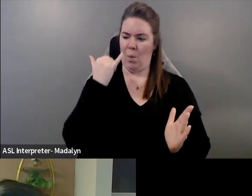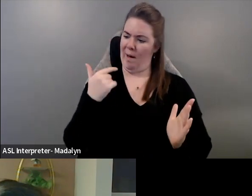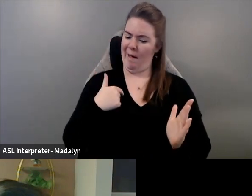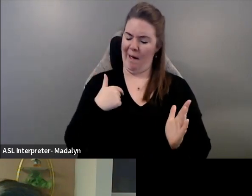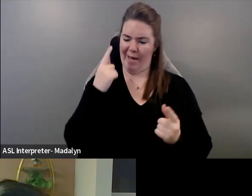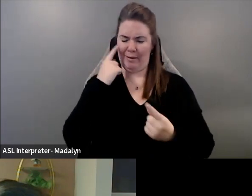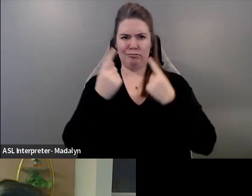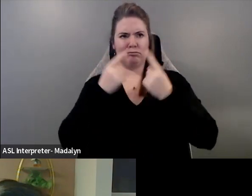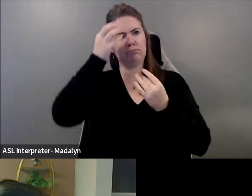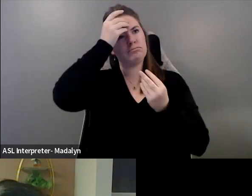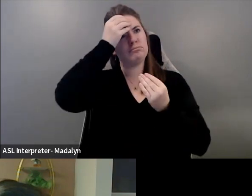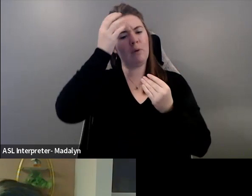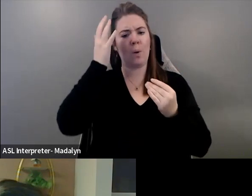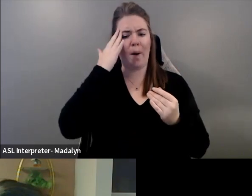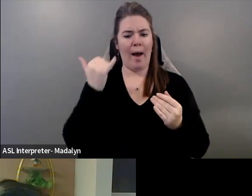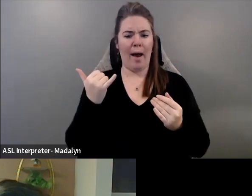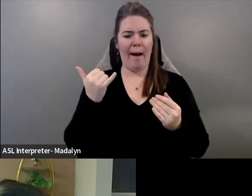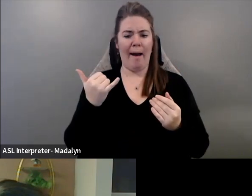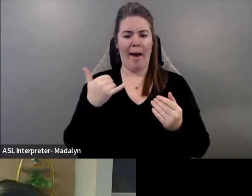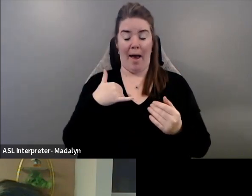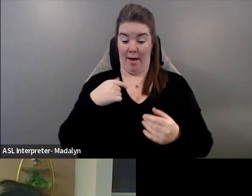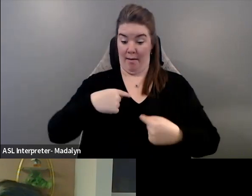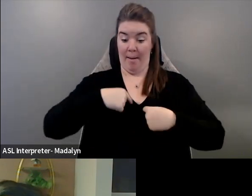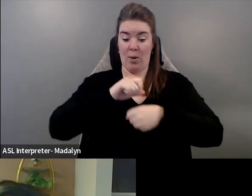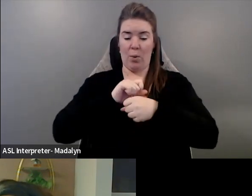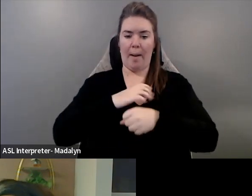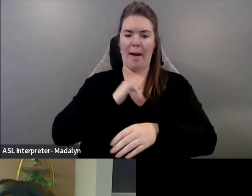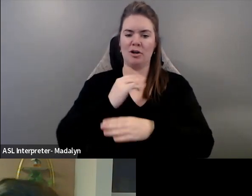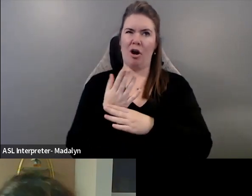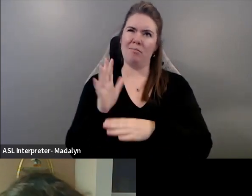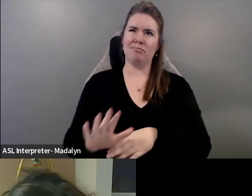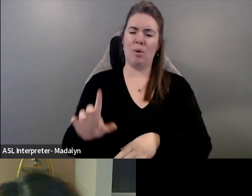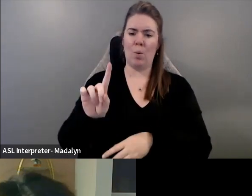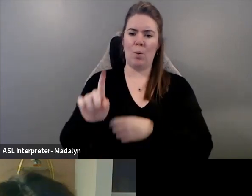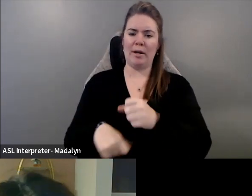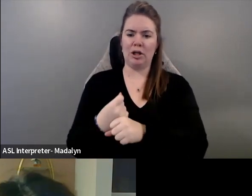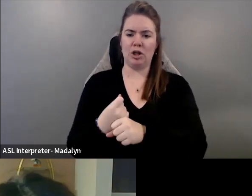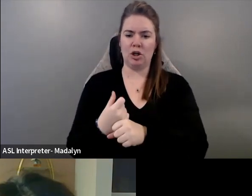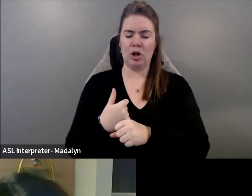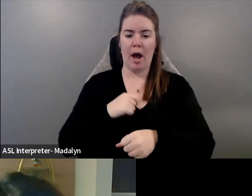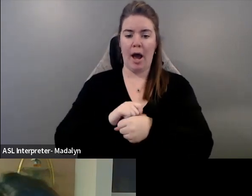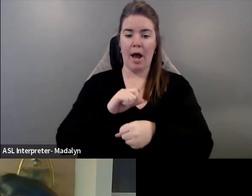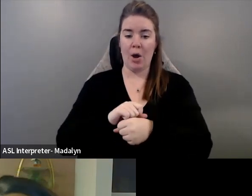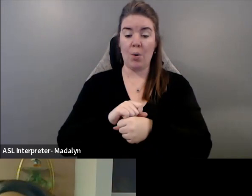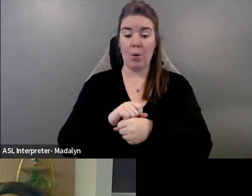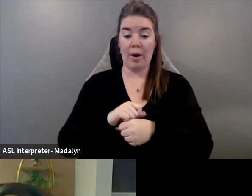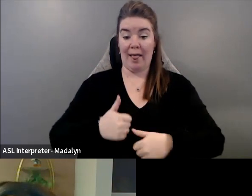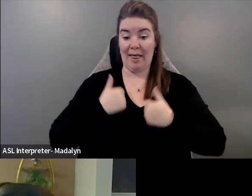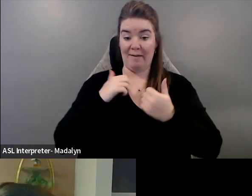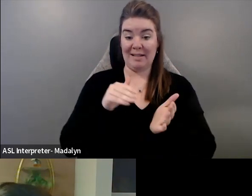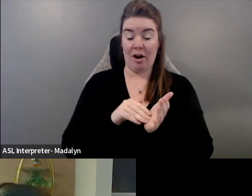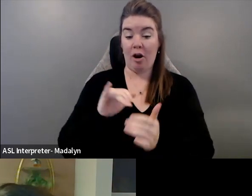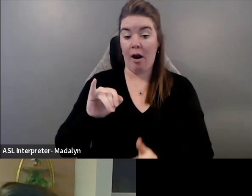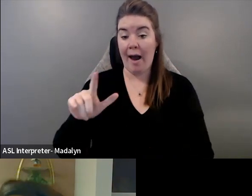was I've been in my job for about a year. I worked at an independent living center as an IL counselor and an